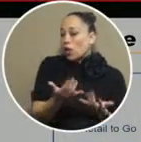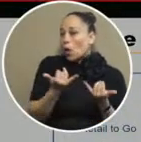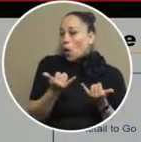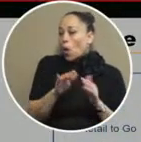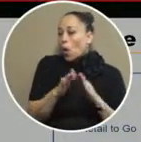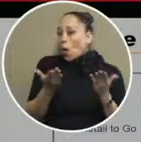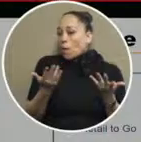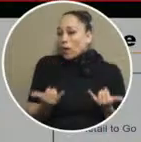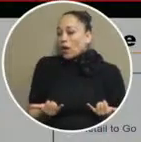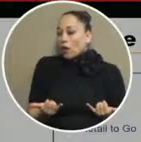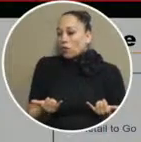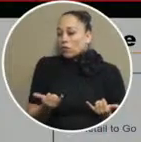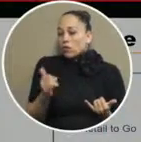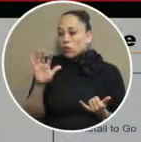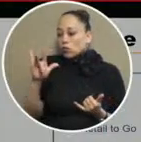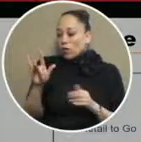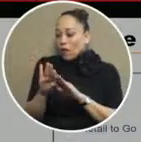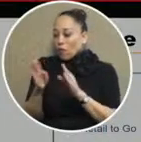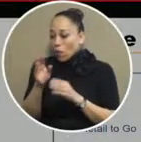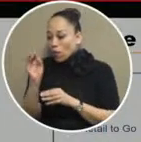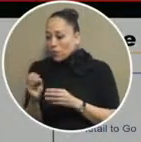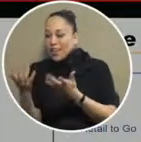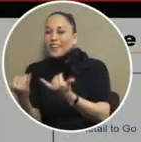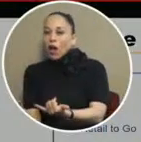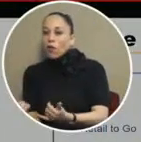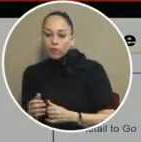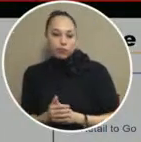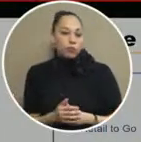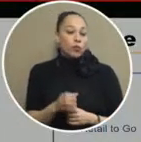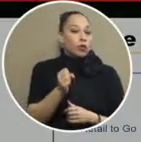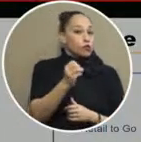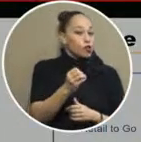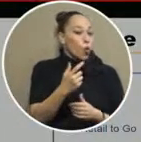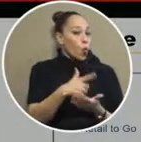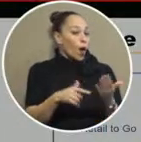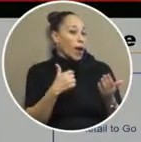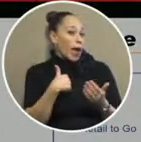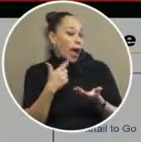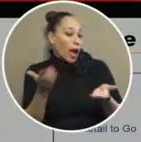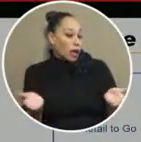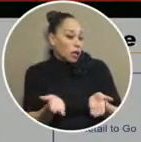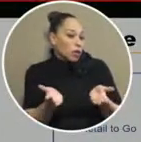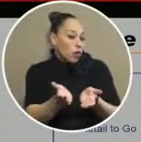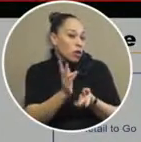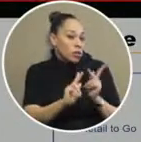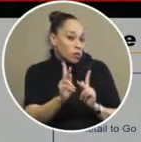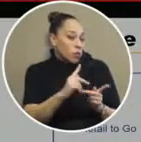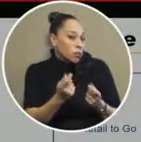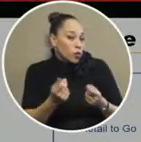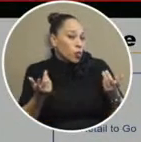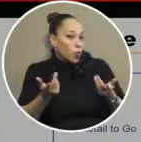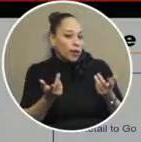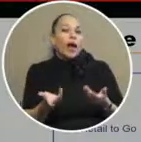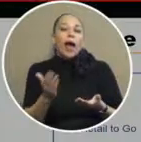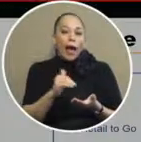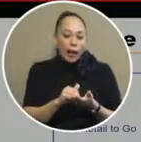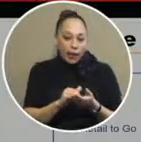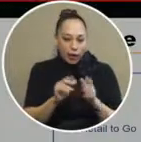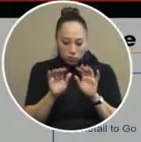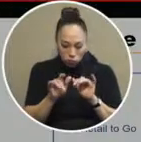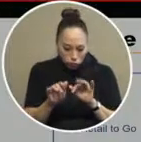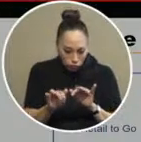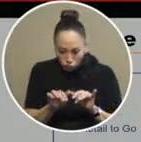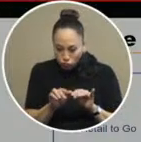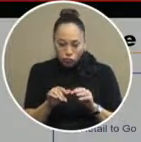Yeah, they're at 25%. So what I would encourage the public to do is, again, visit El Paso